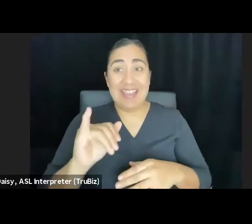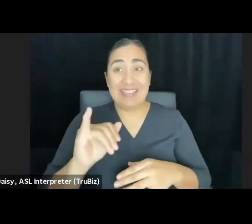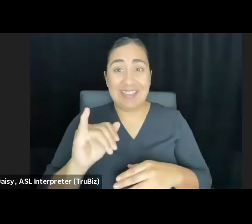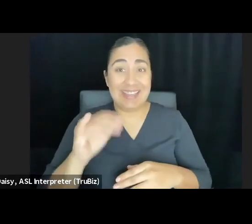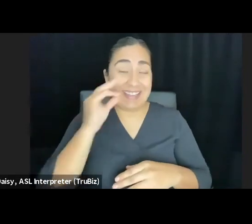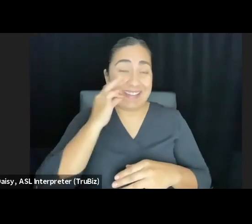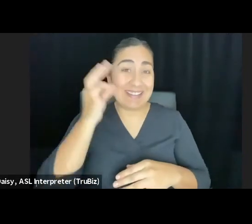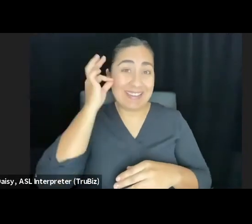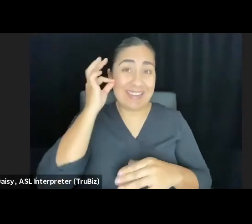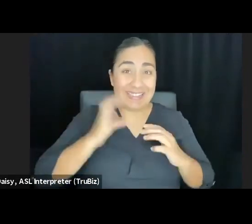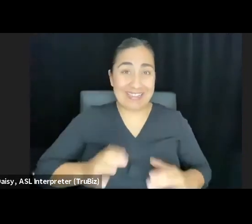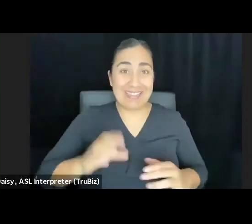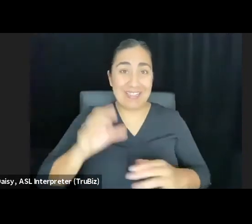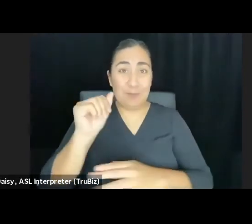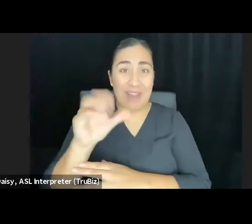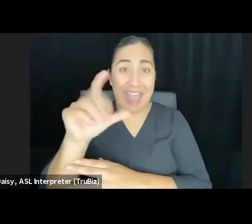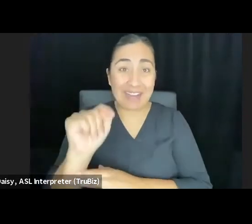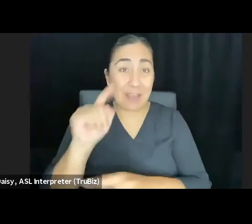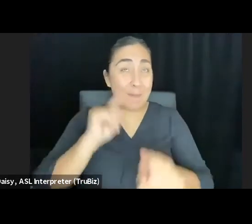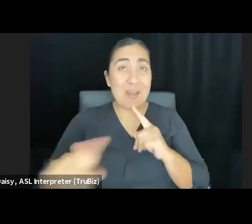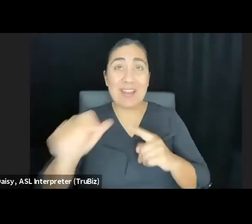that right to vote was also